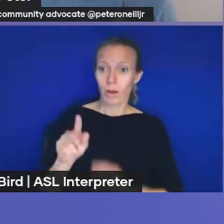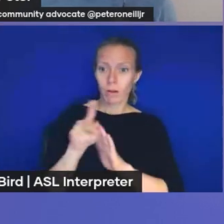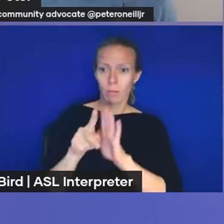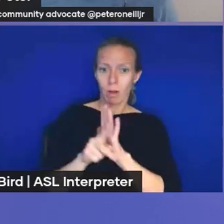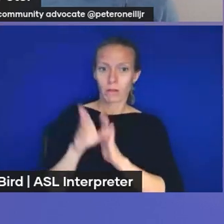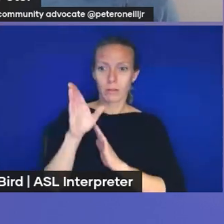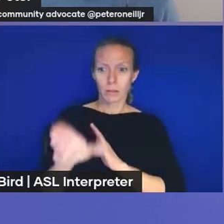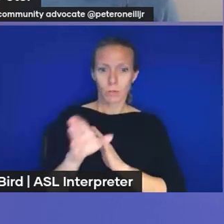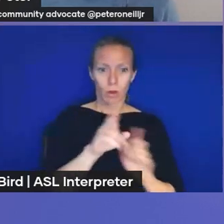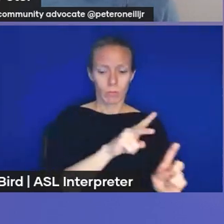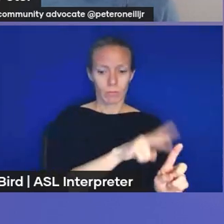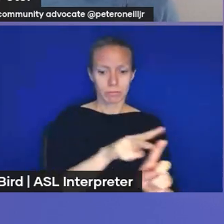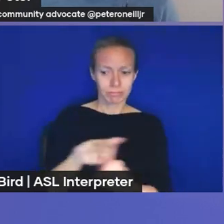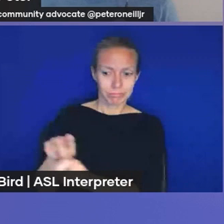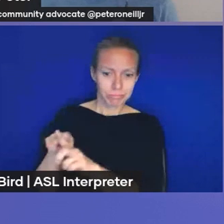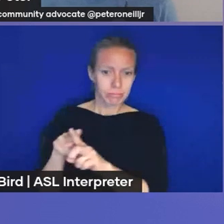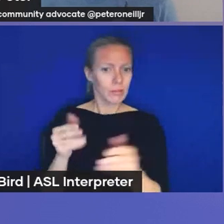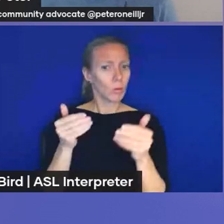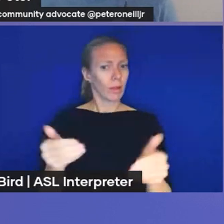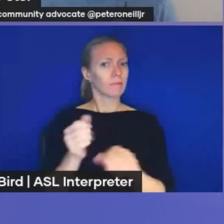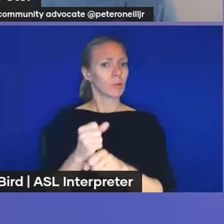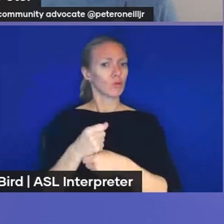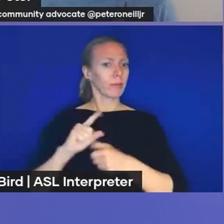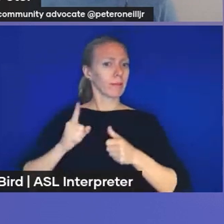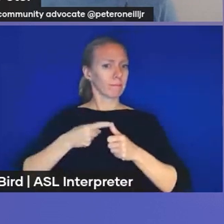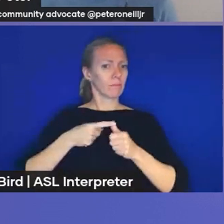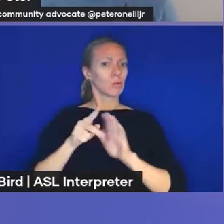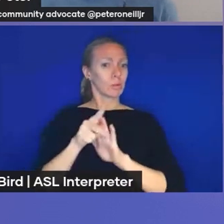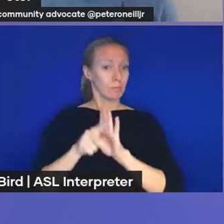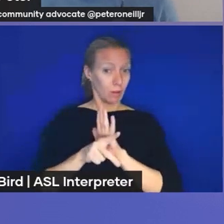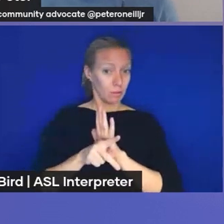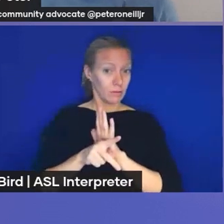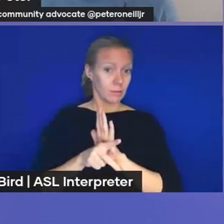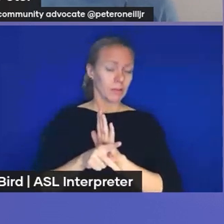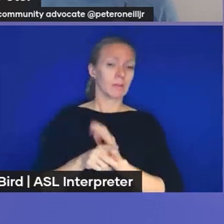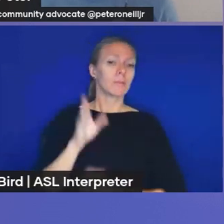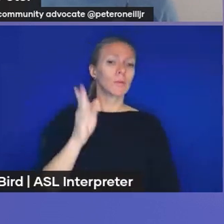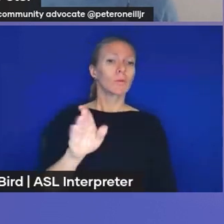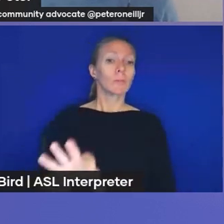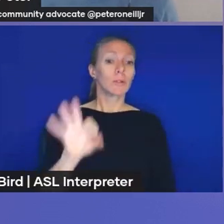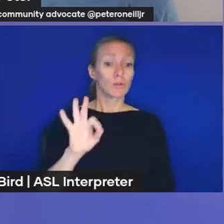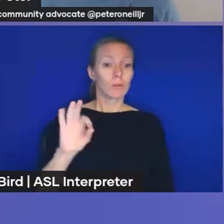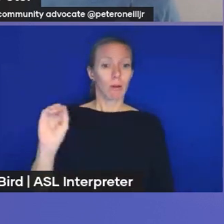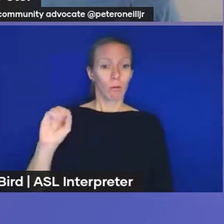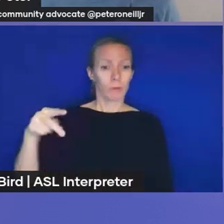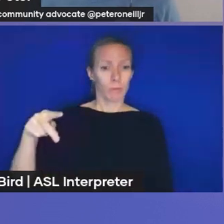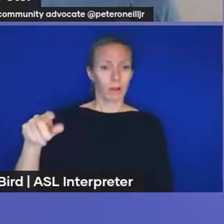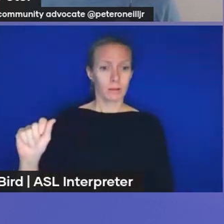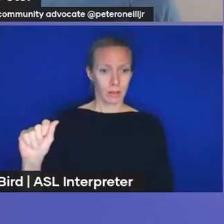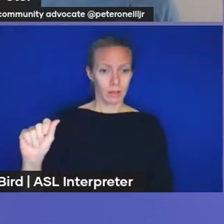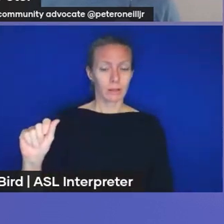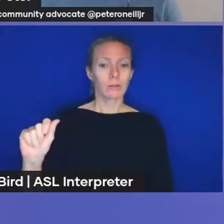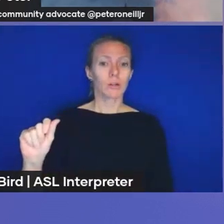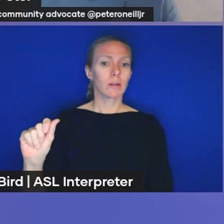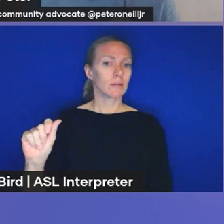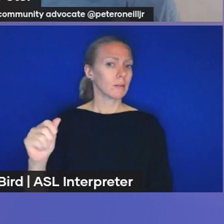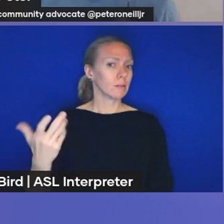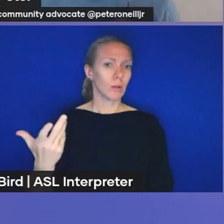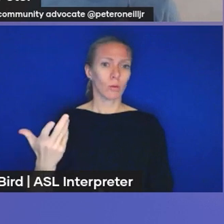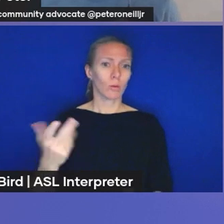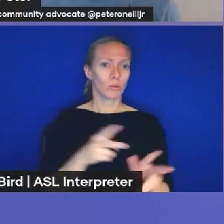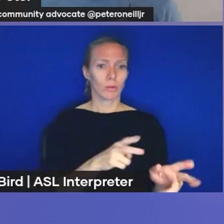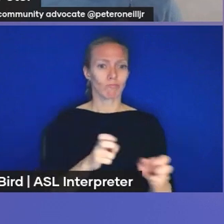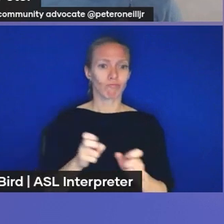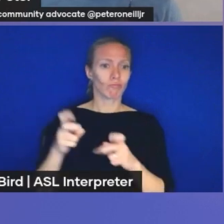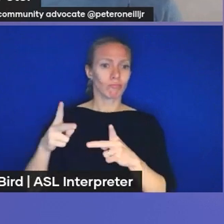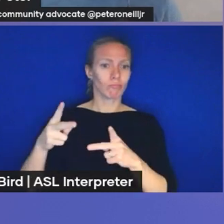our first policy here. Right, and so we're going to be choosing Open Policy Agent. And so it pretty much plugs in exactly the